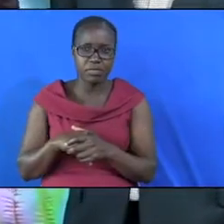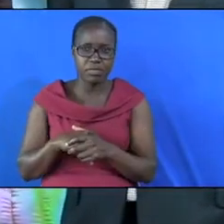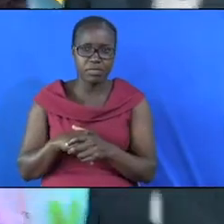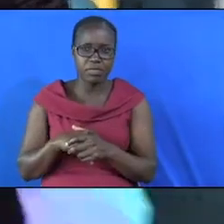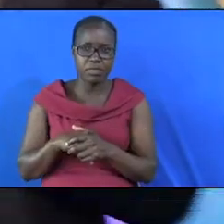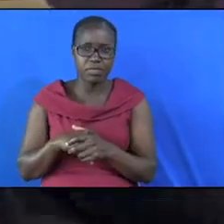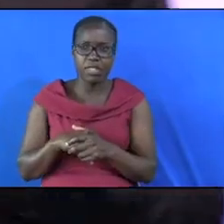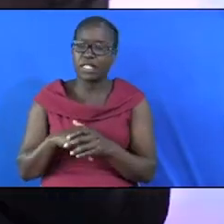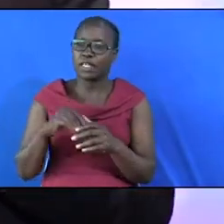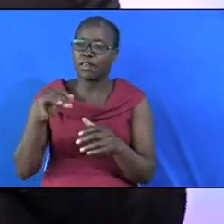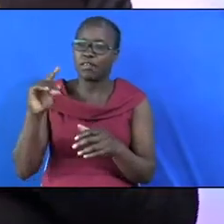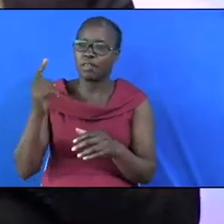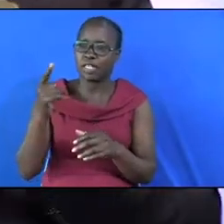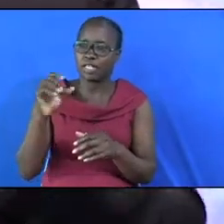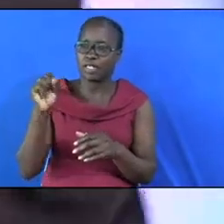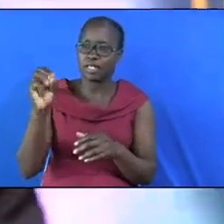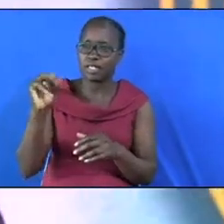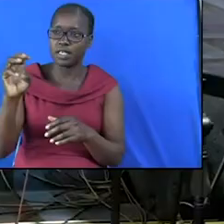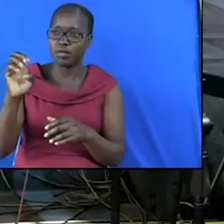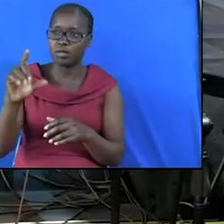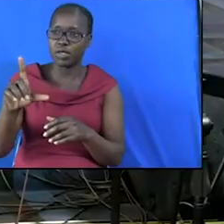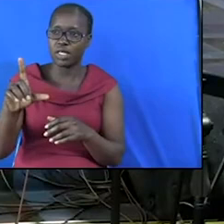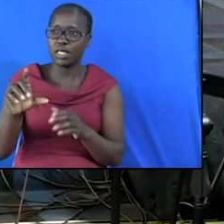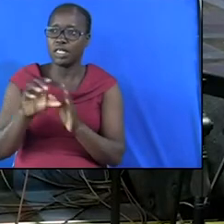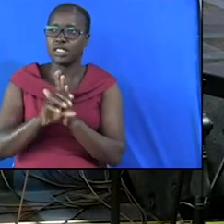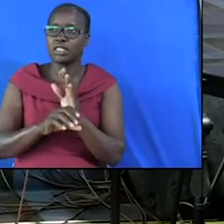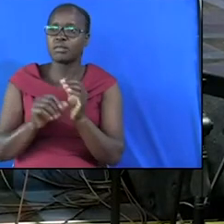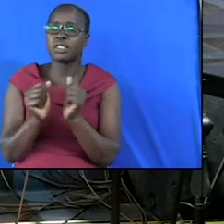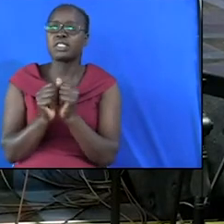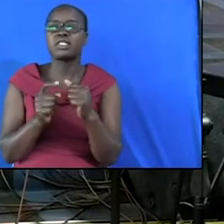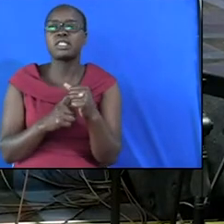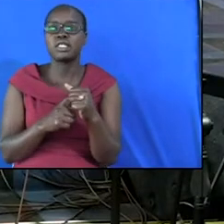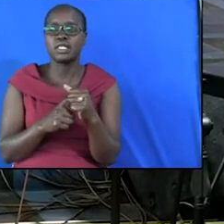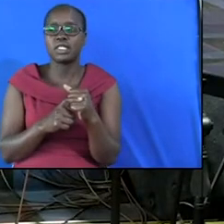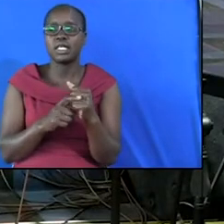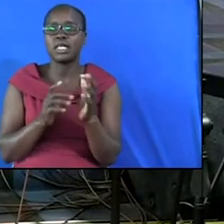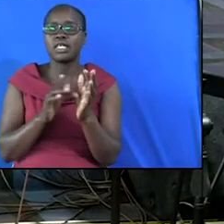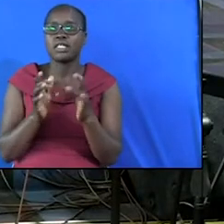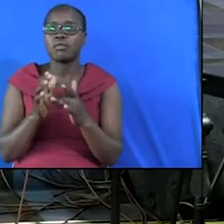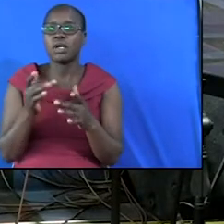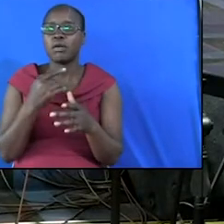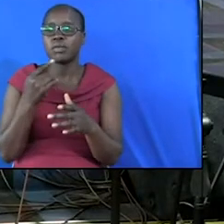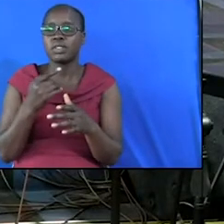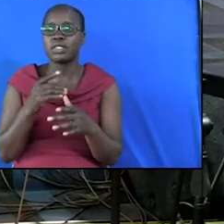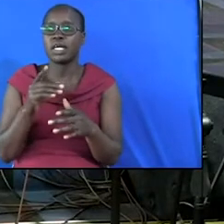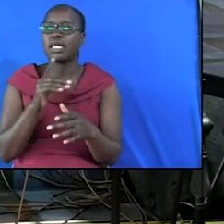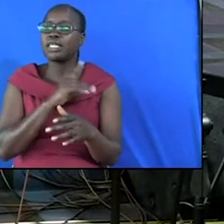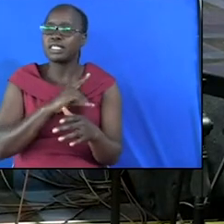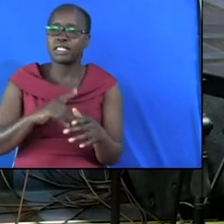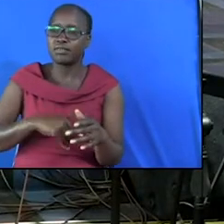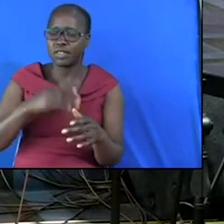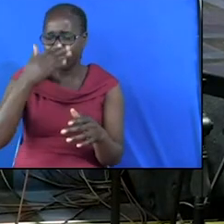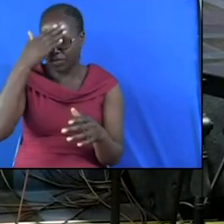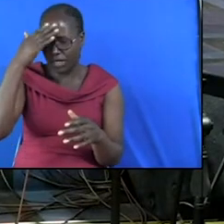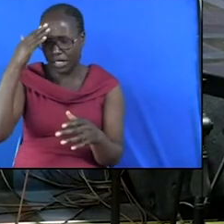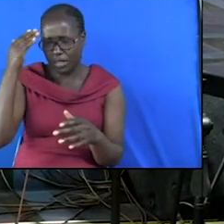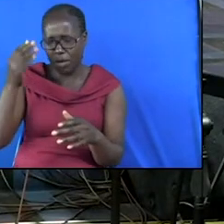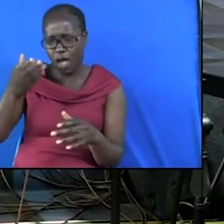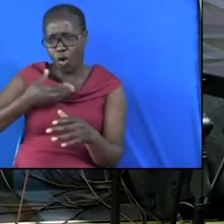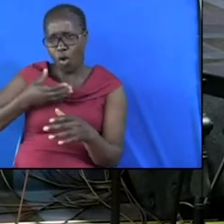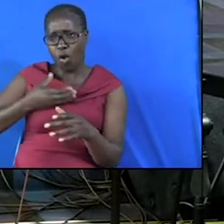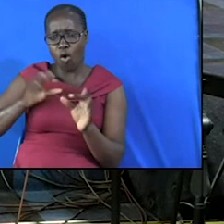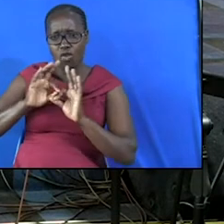1 Samuel 16, 11 and 12. The Bible says that David is even forgotten by his own